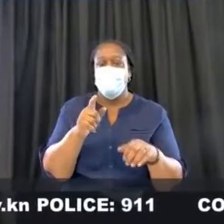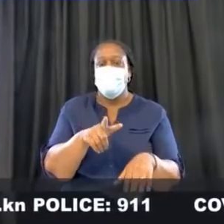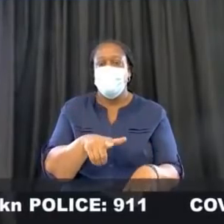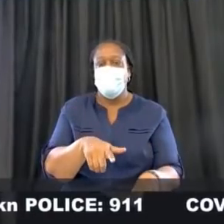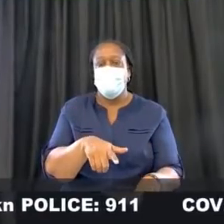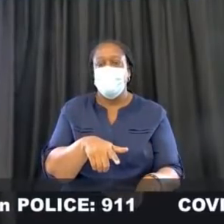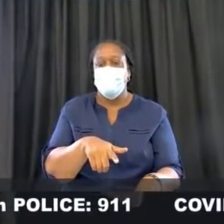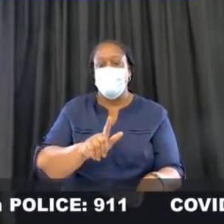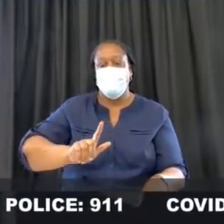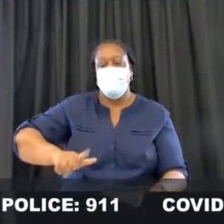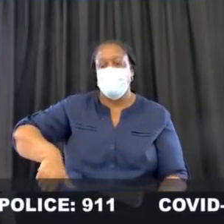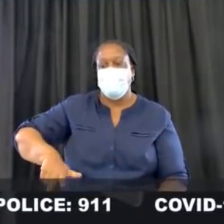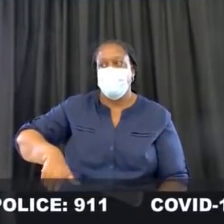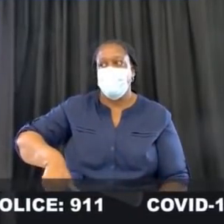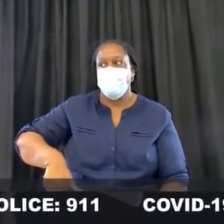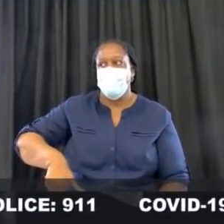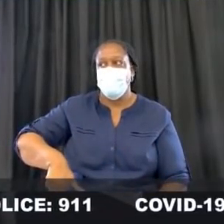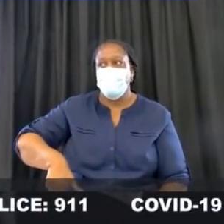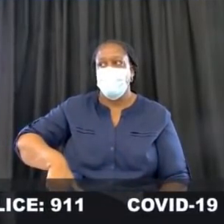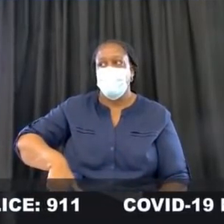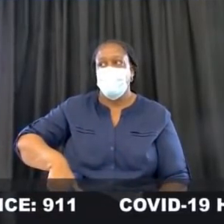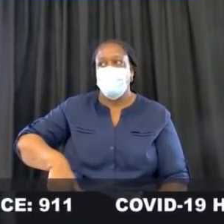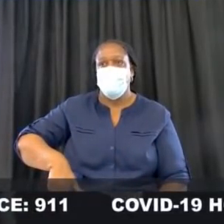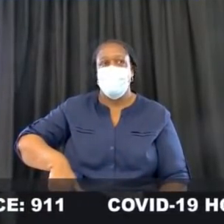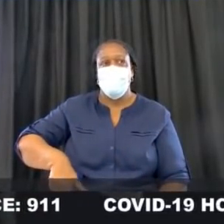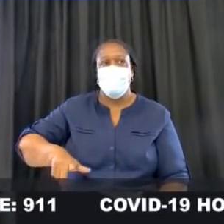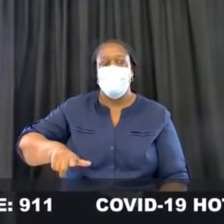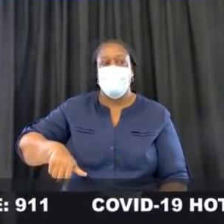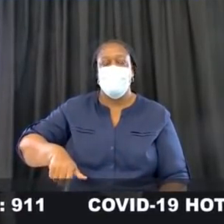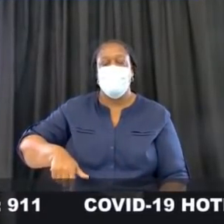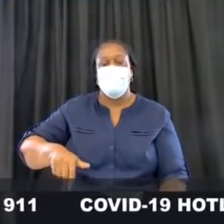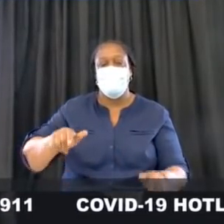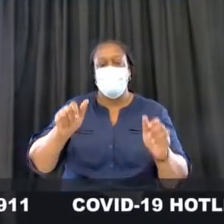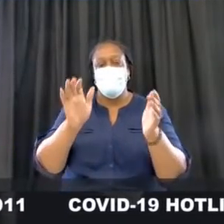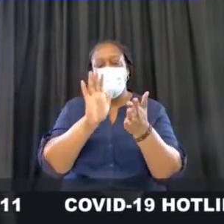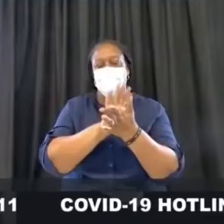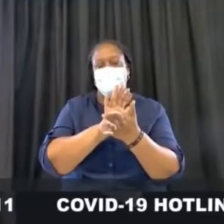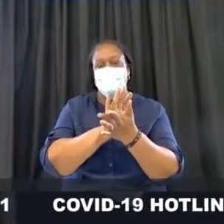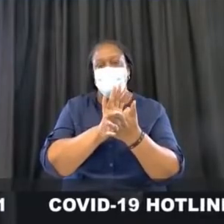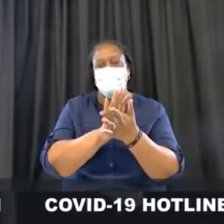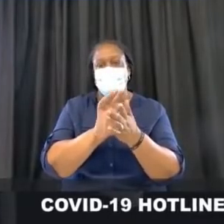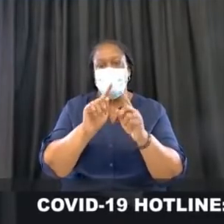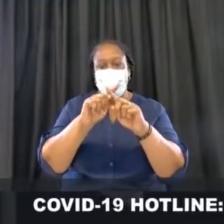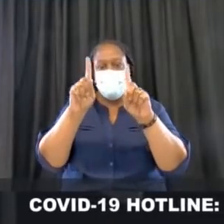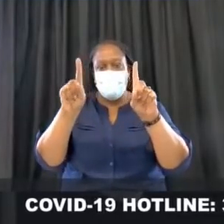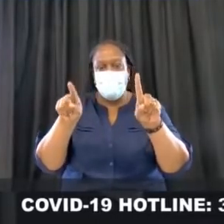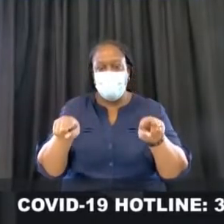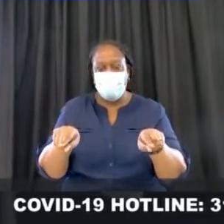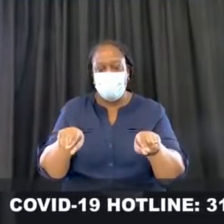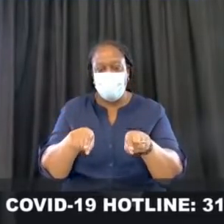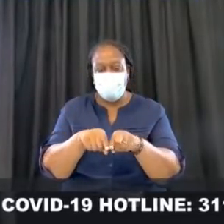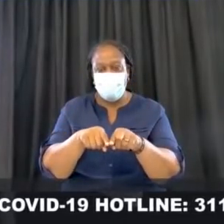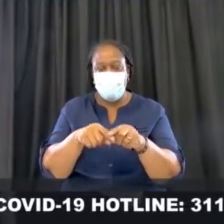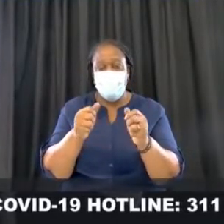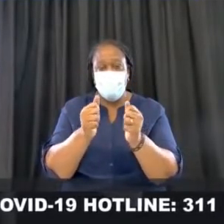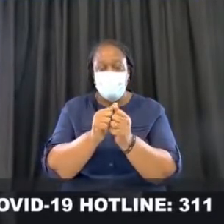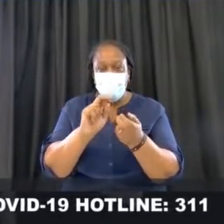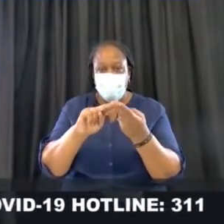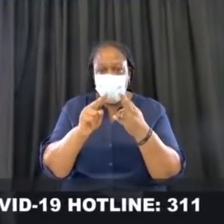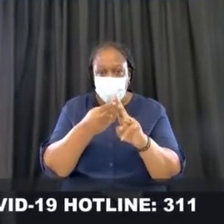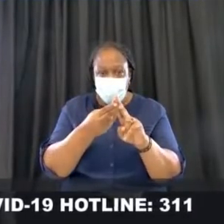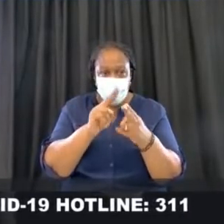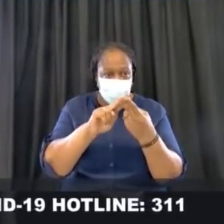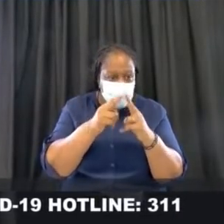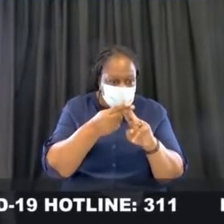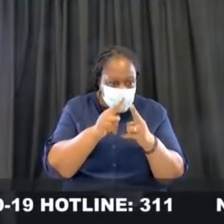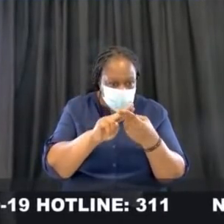the vaccination and COVID-19 status. We grew accustomed to hearing the updated